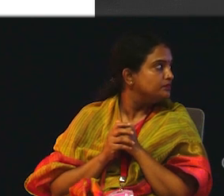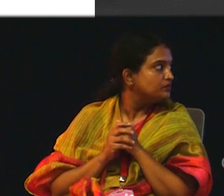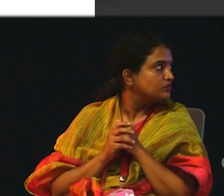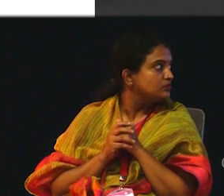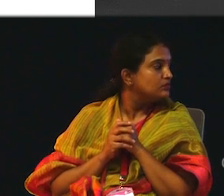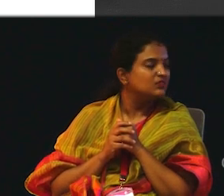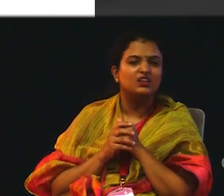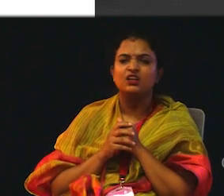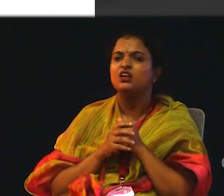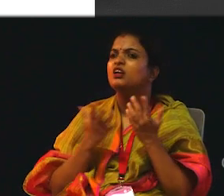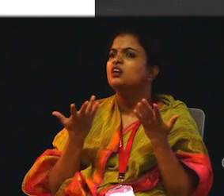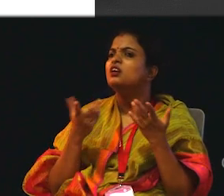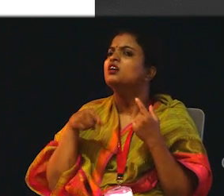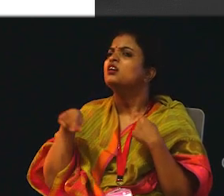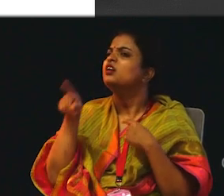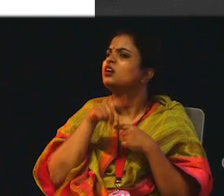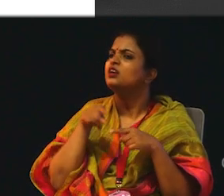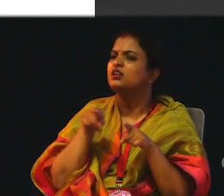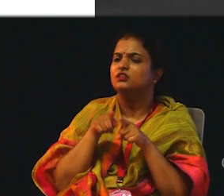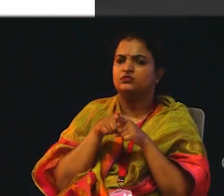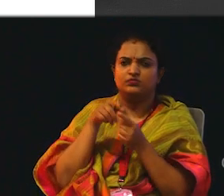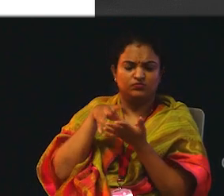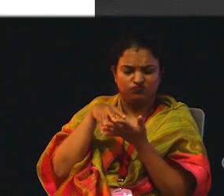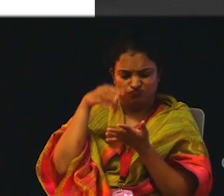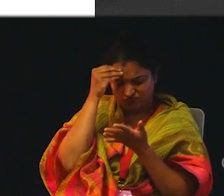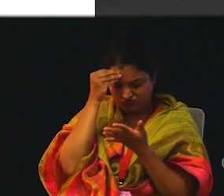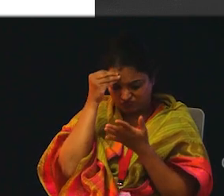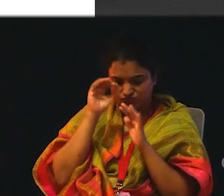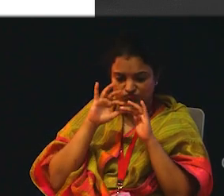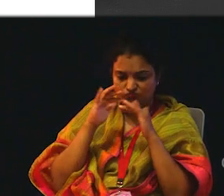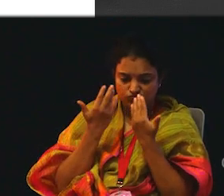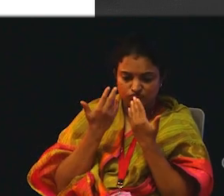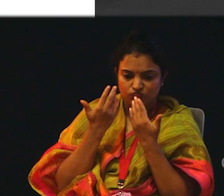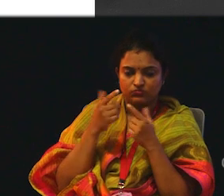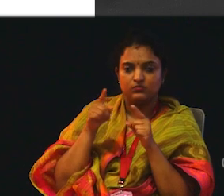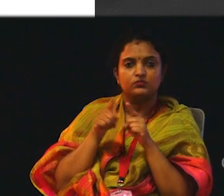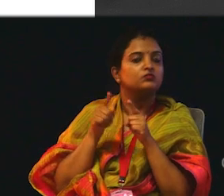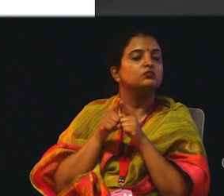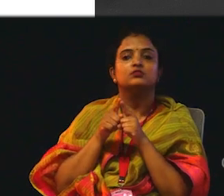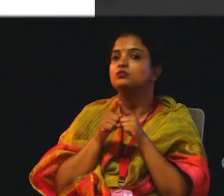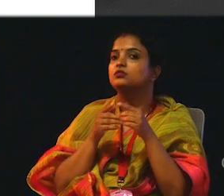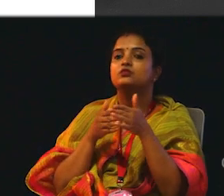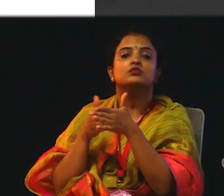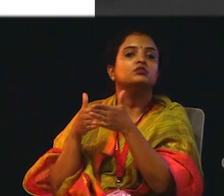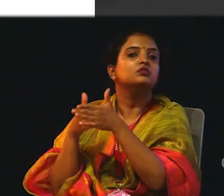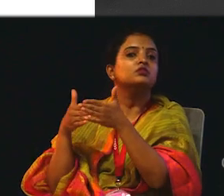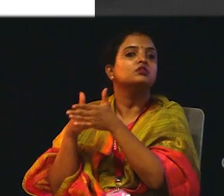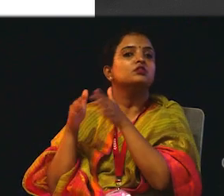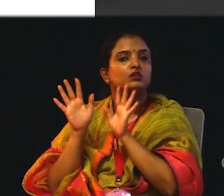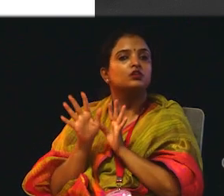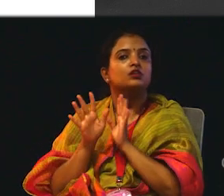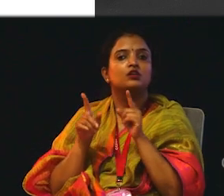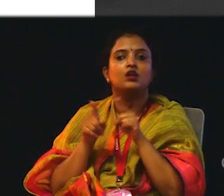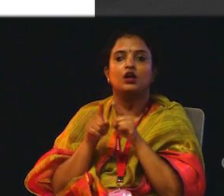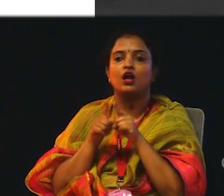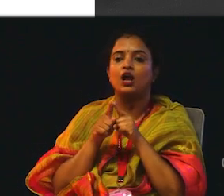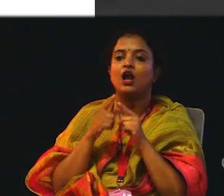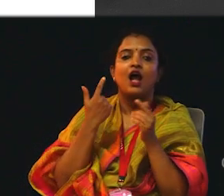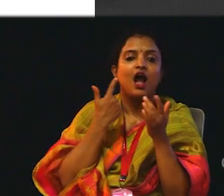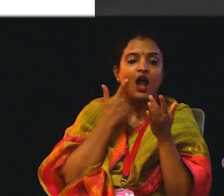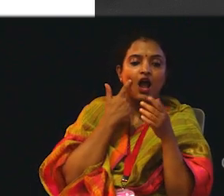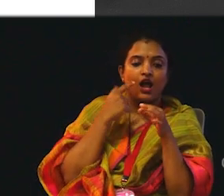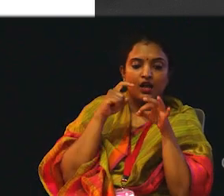Meeting the needs of all learners is a challenging task. IQ has for many years been thought of